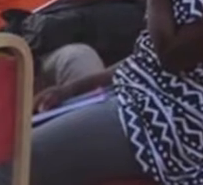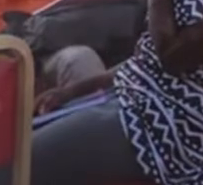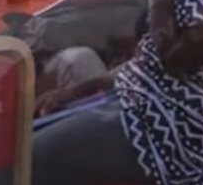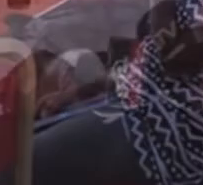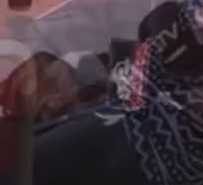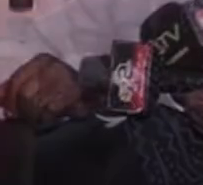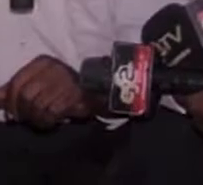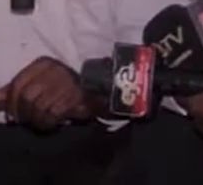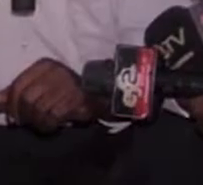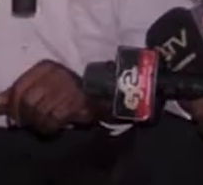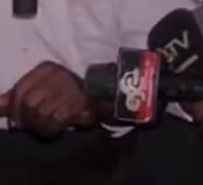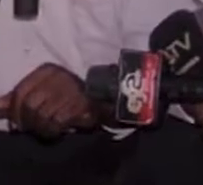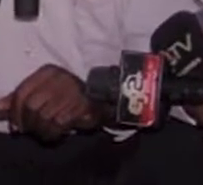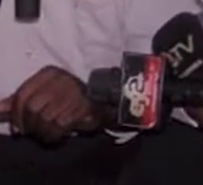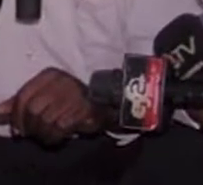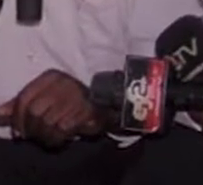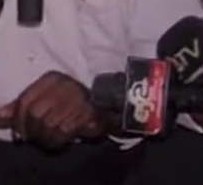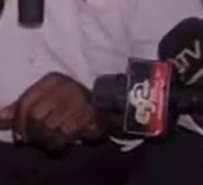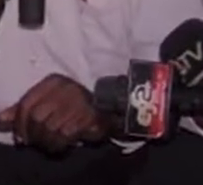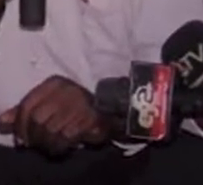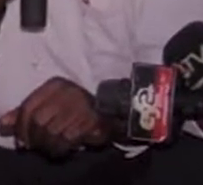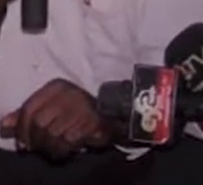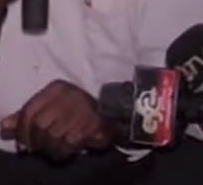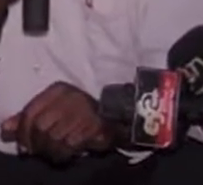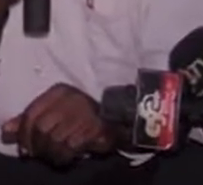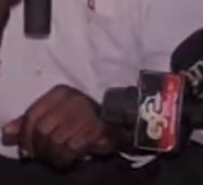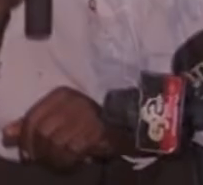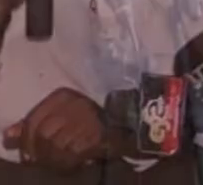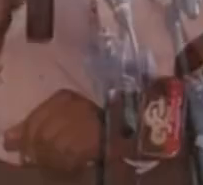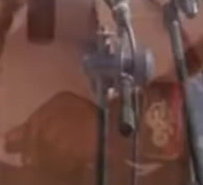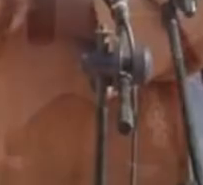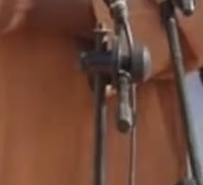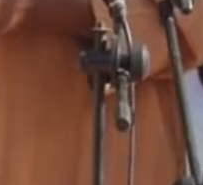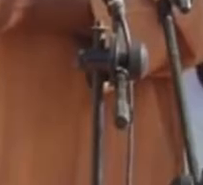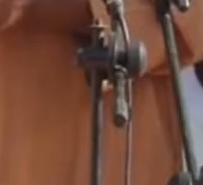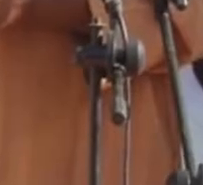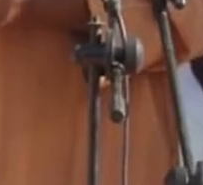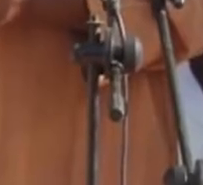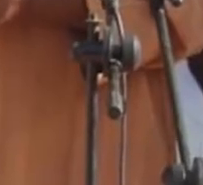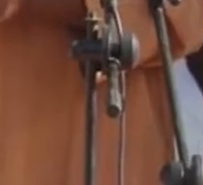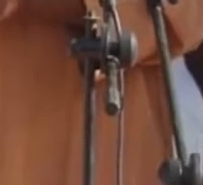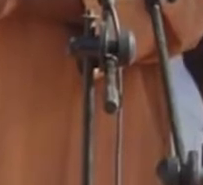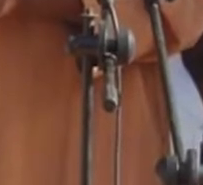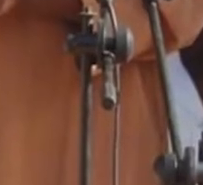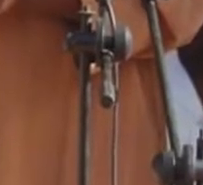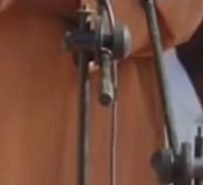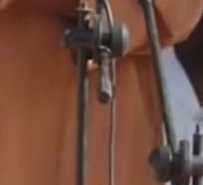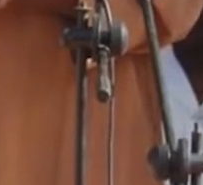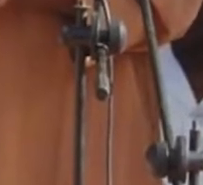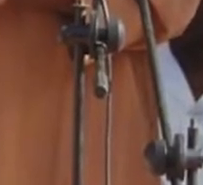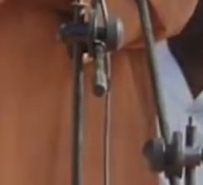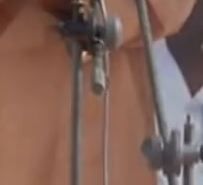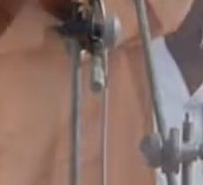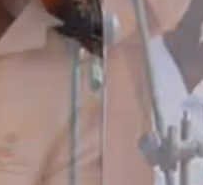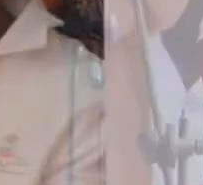was employed by the Constitutional Review Commission as a sign language interpreter on the 15th of October 2018, a position